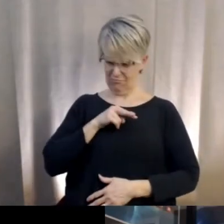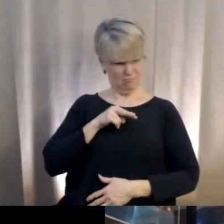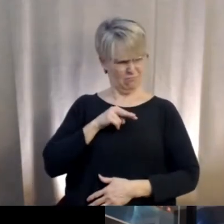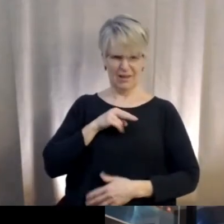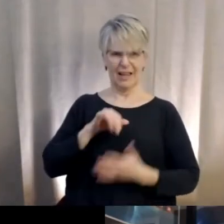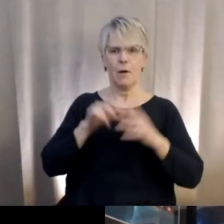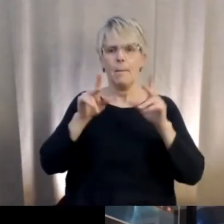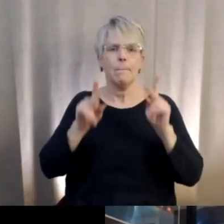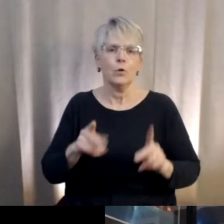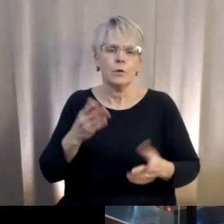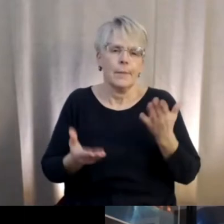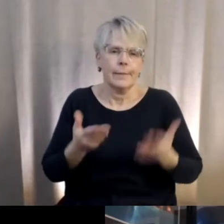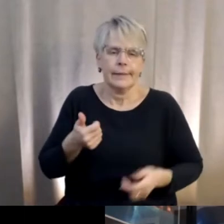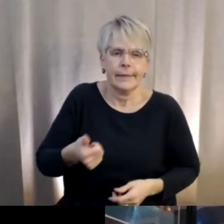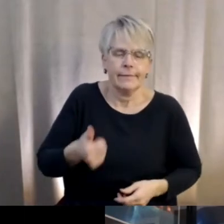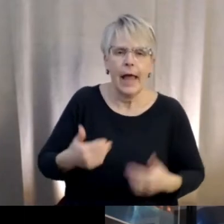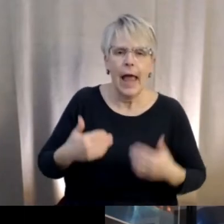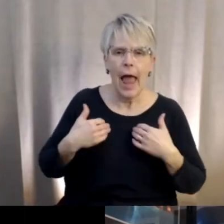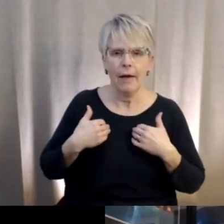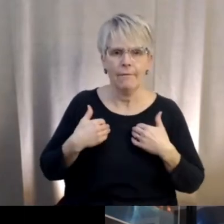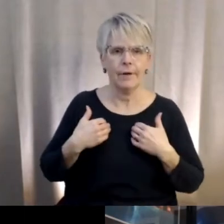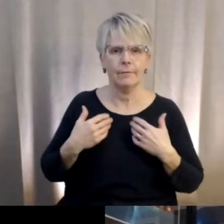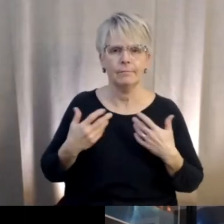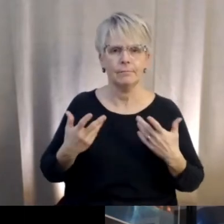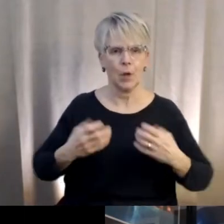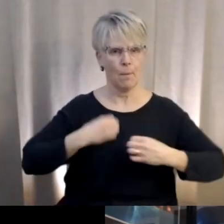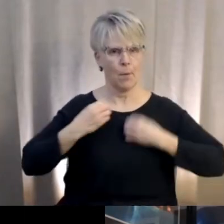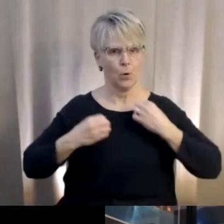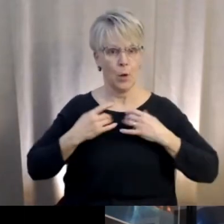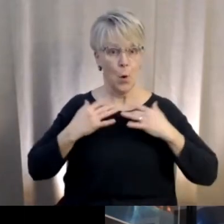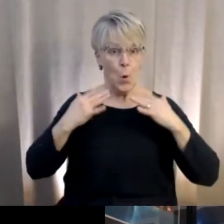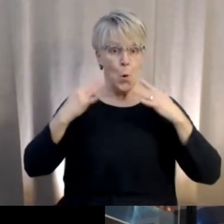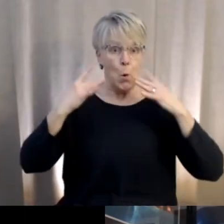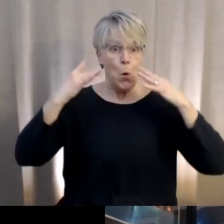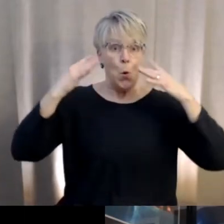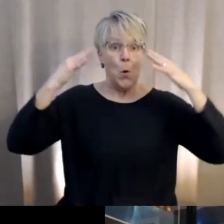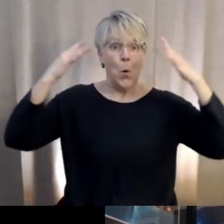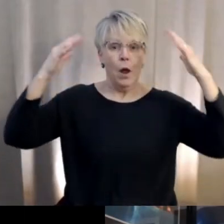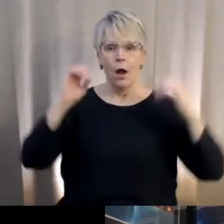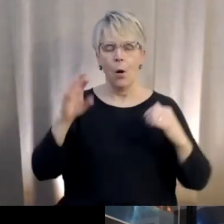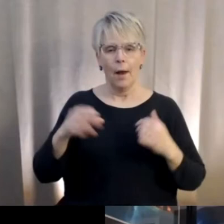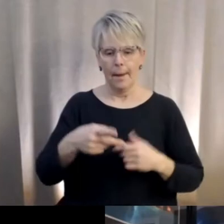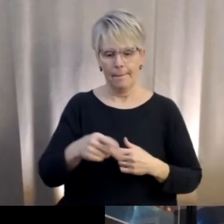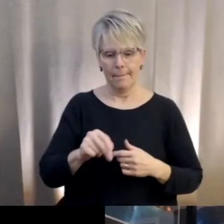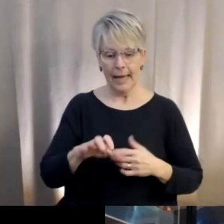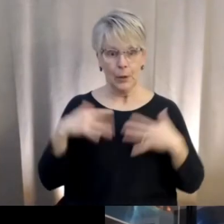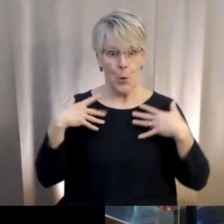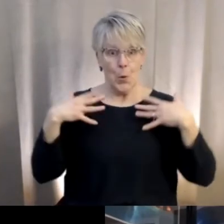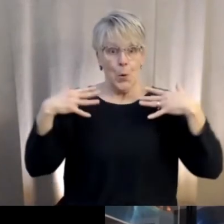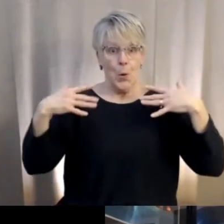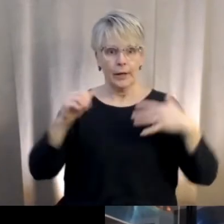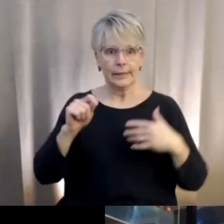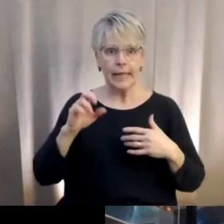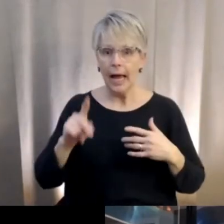through some, you know, higher level emotional overload, or is having a panic attack and needs some